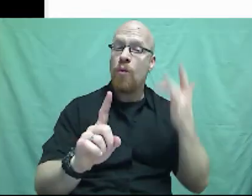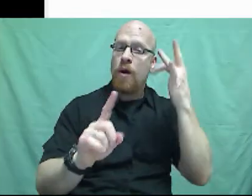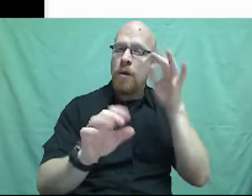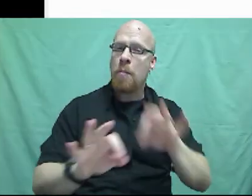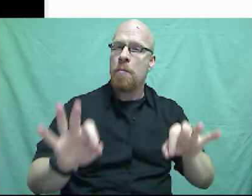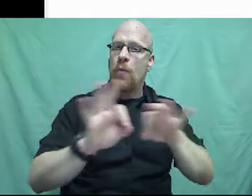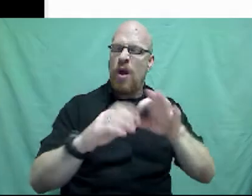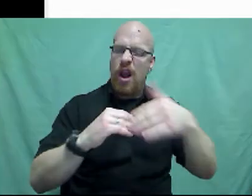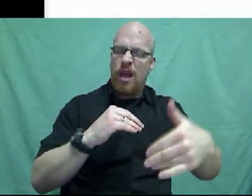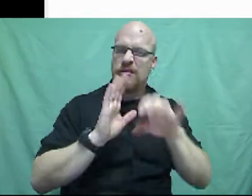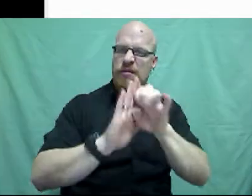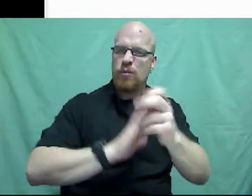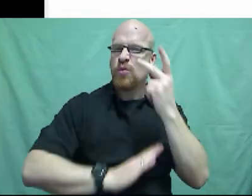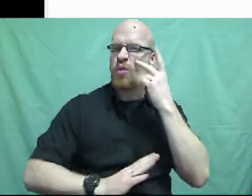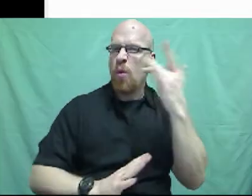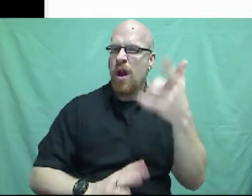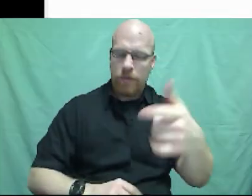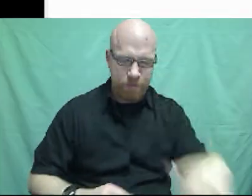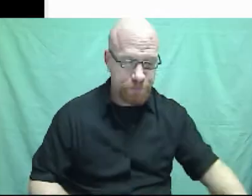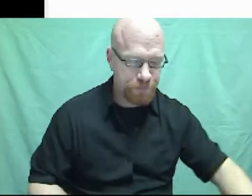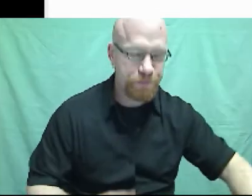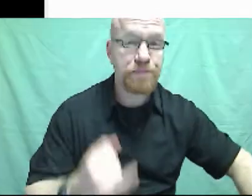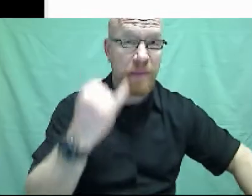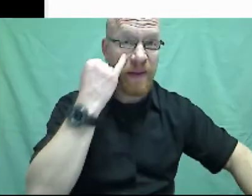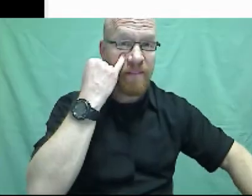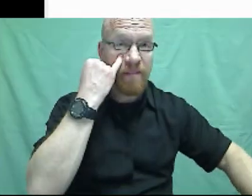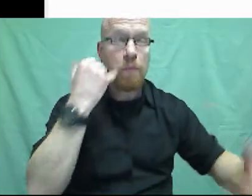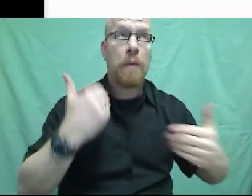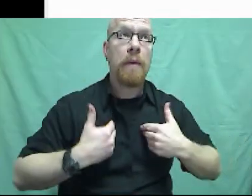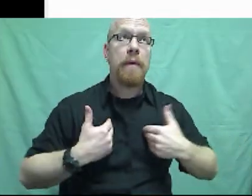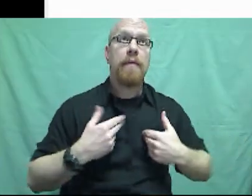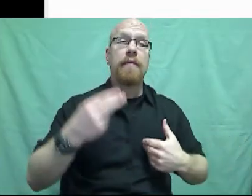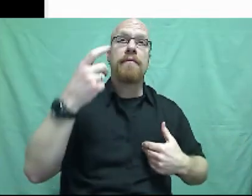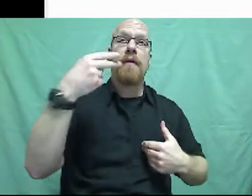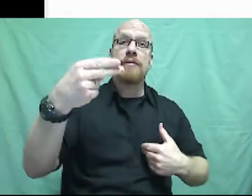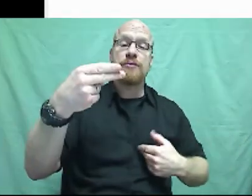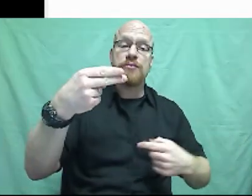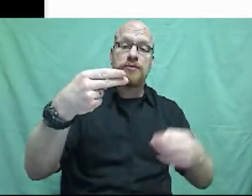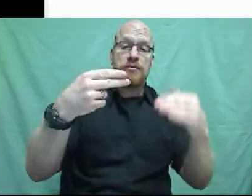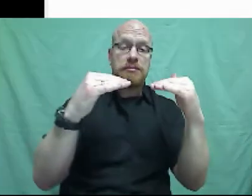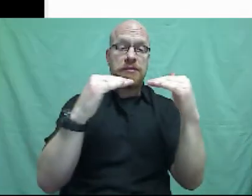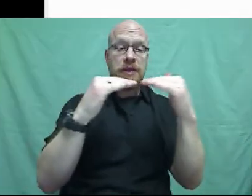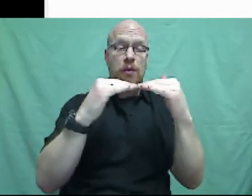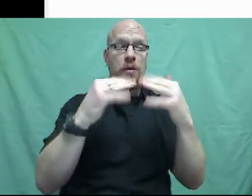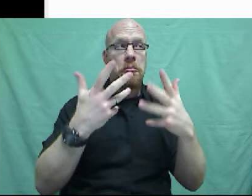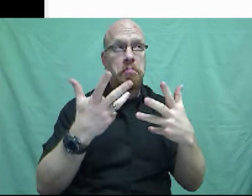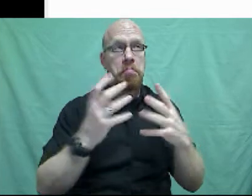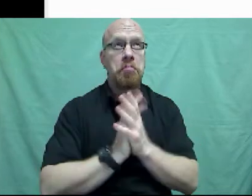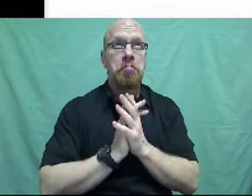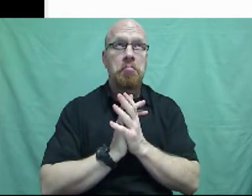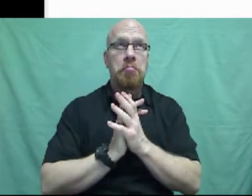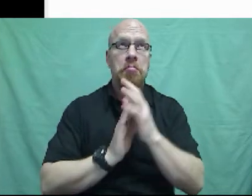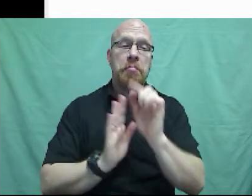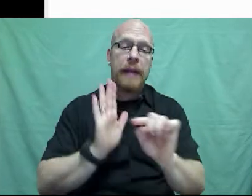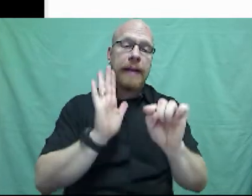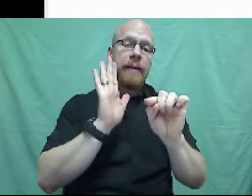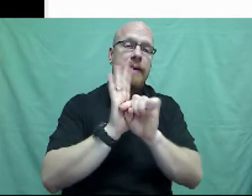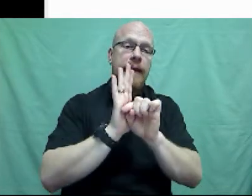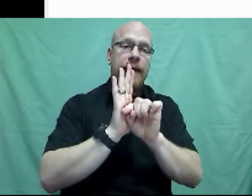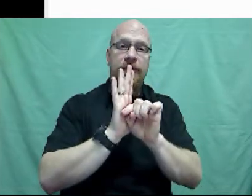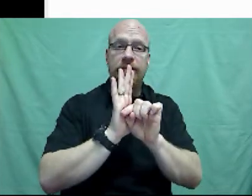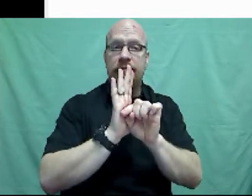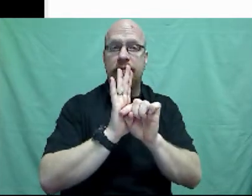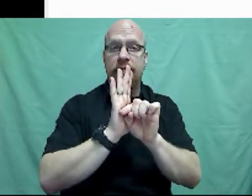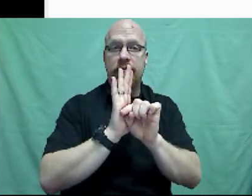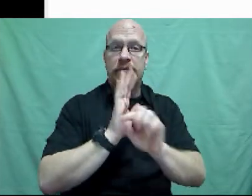minus 3. It's really the opposite of what we put in there. Our next example is even more important as we see that. If we have